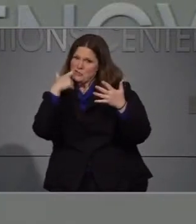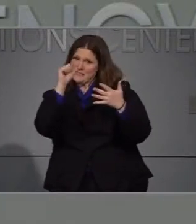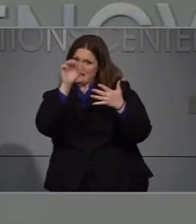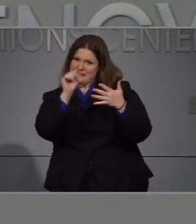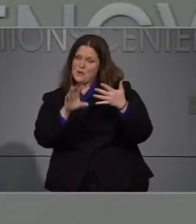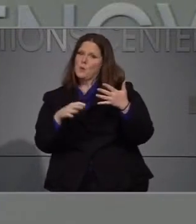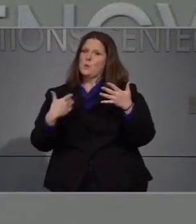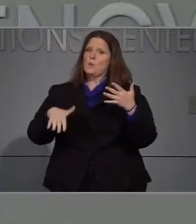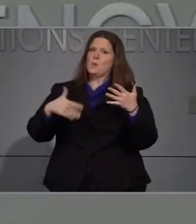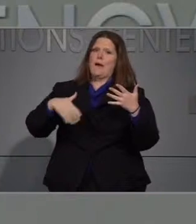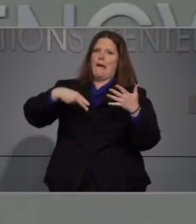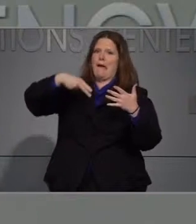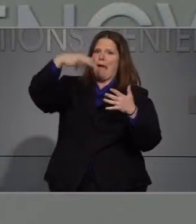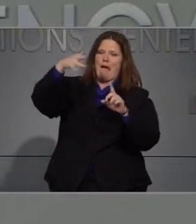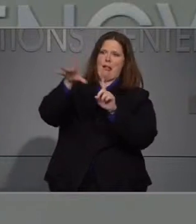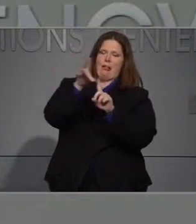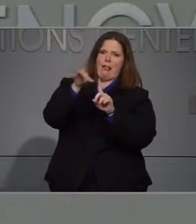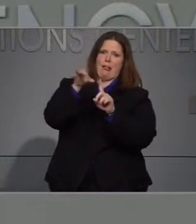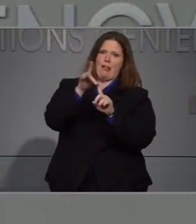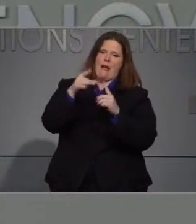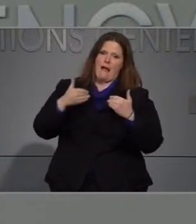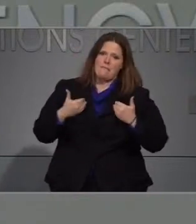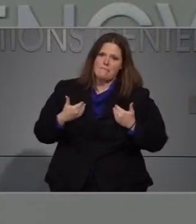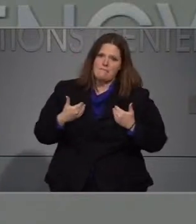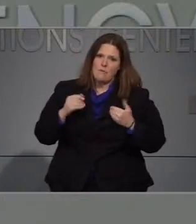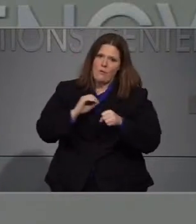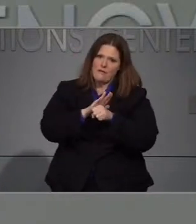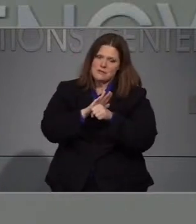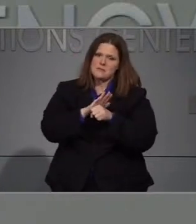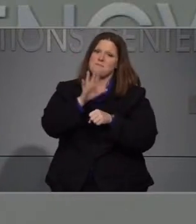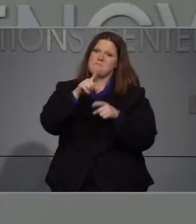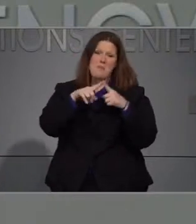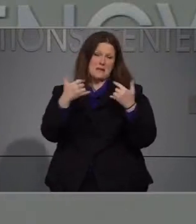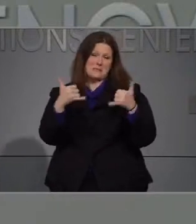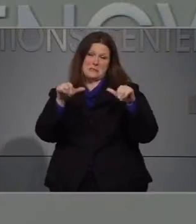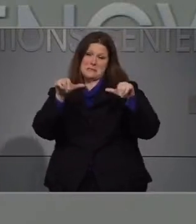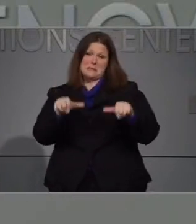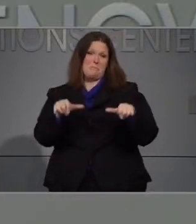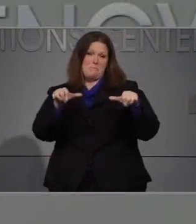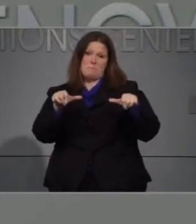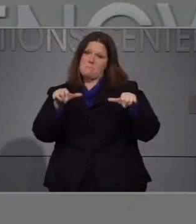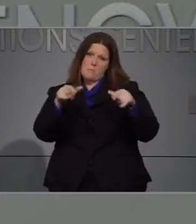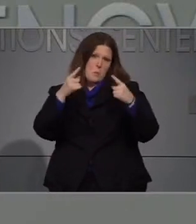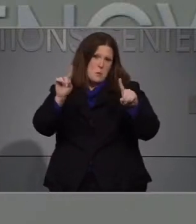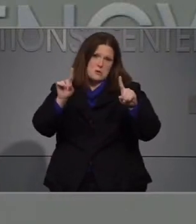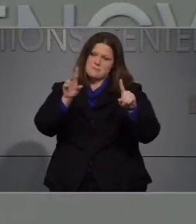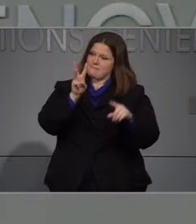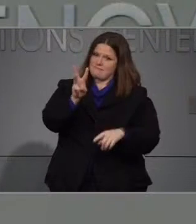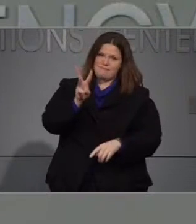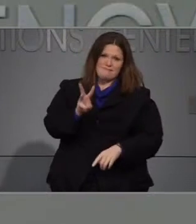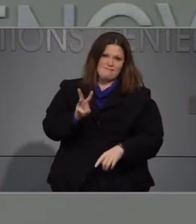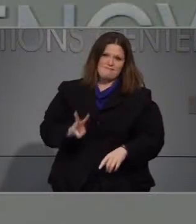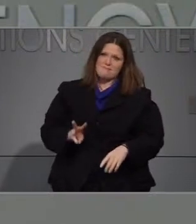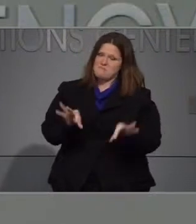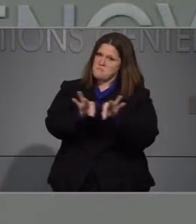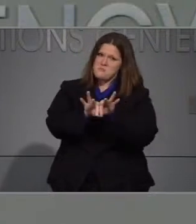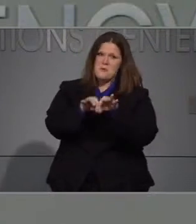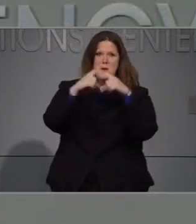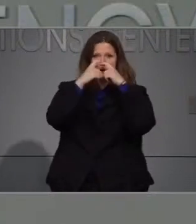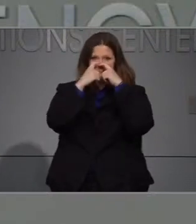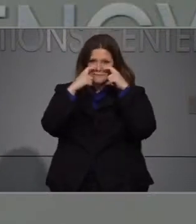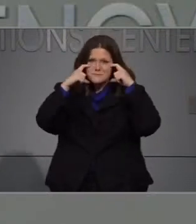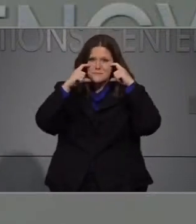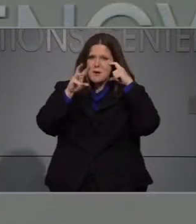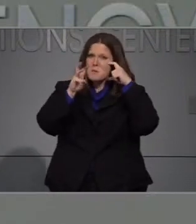I would say is it's still the same tried and true activities that you want to take into account. You want to be wearing your face covering all the